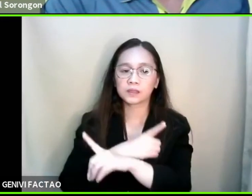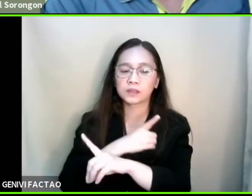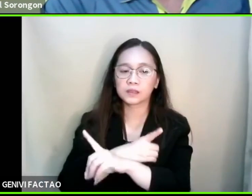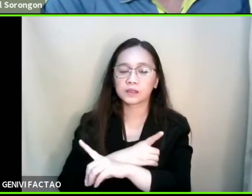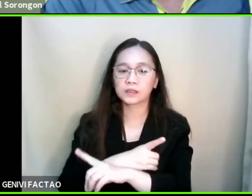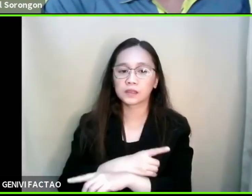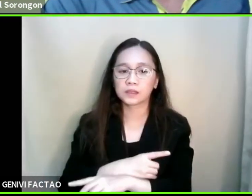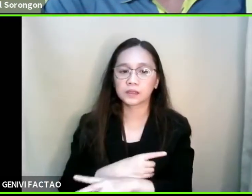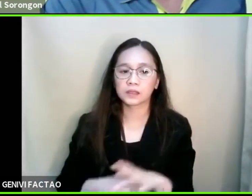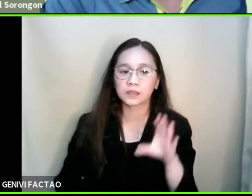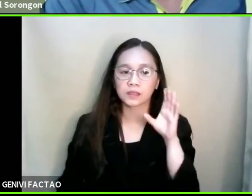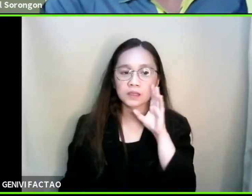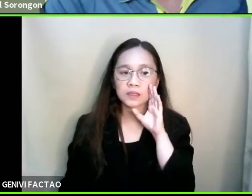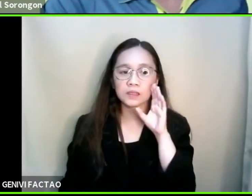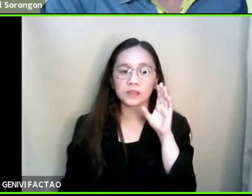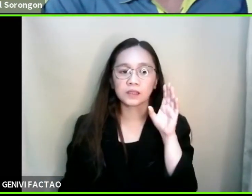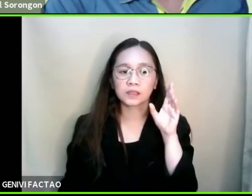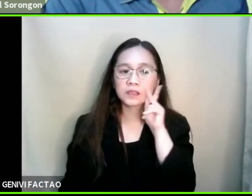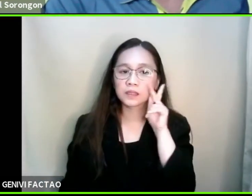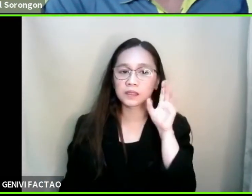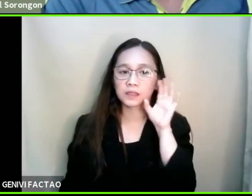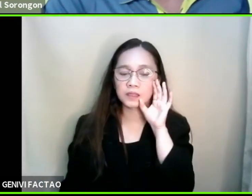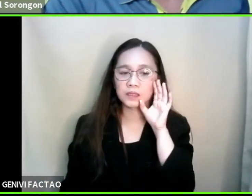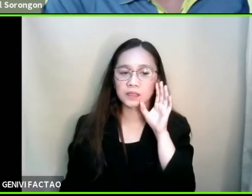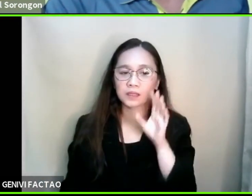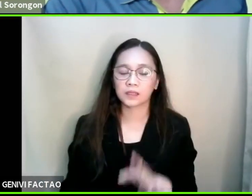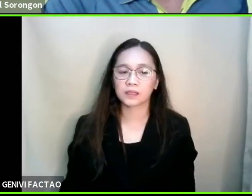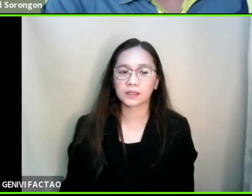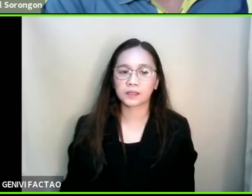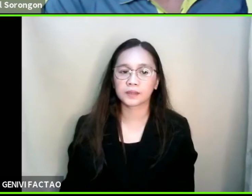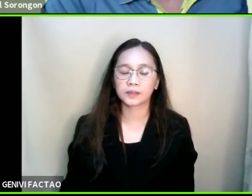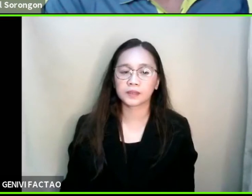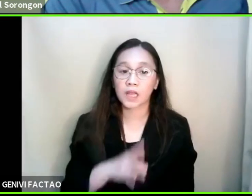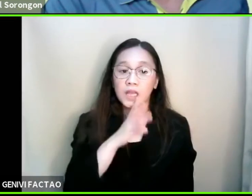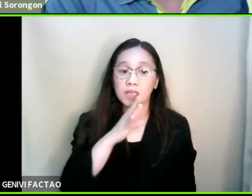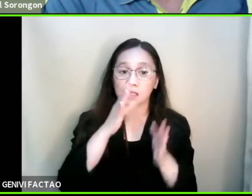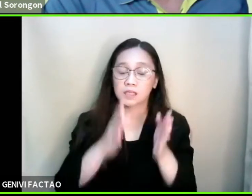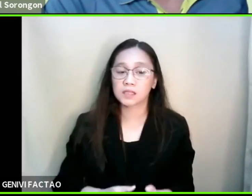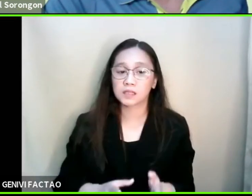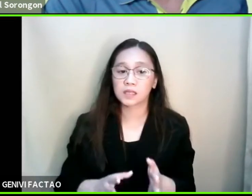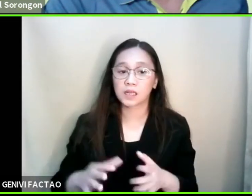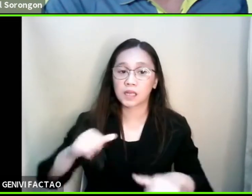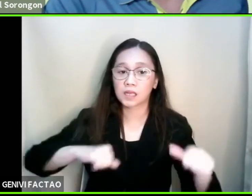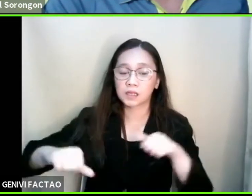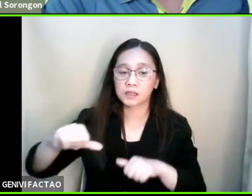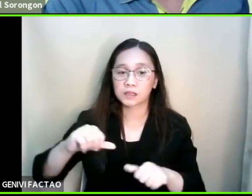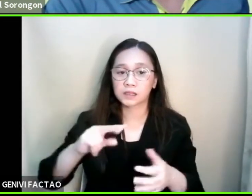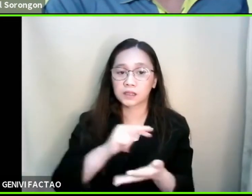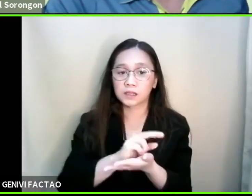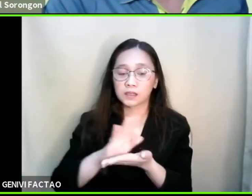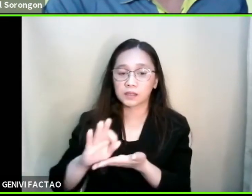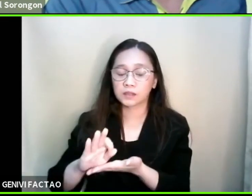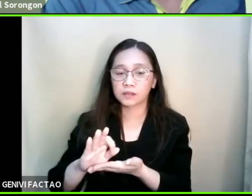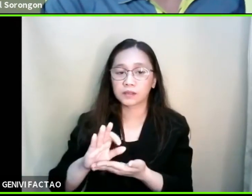no, will be one of the panelists, no, to explain about the activities of Norville Foundation in the coming days, no,